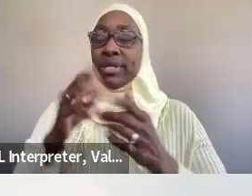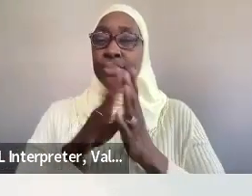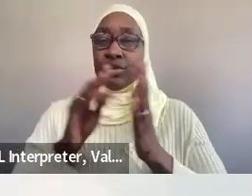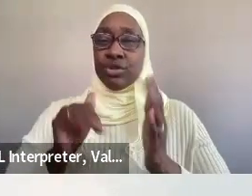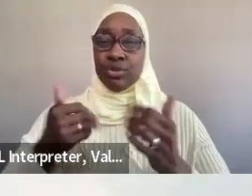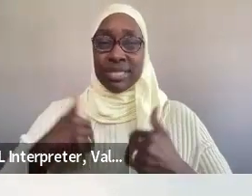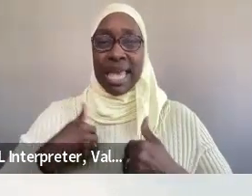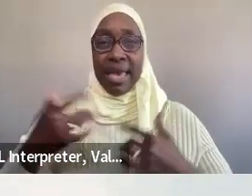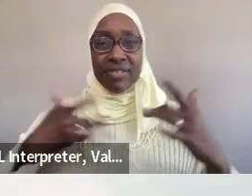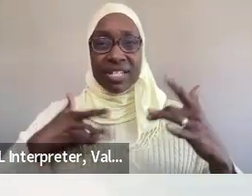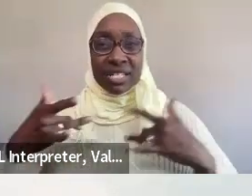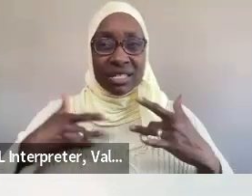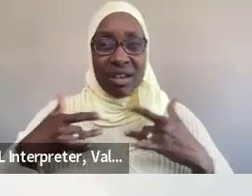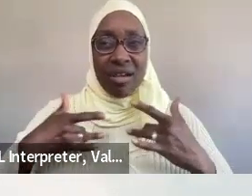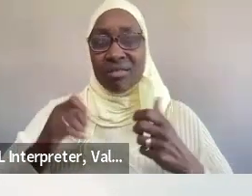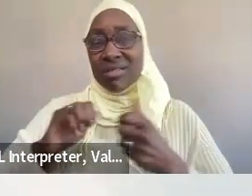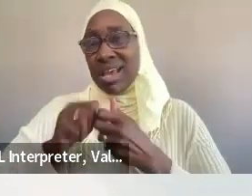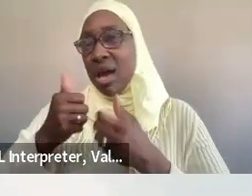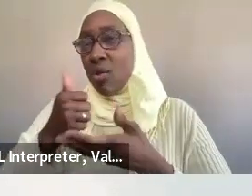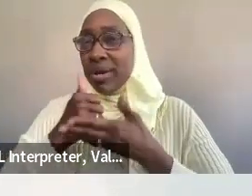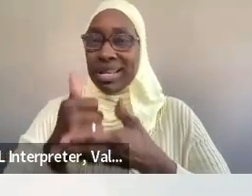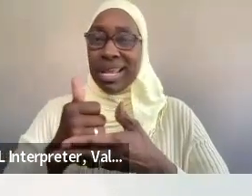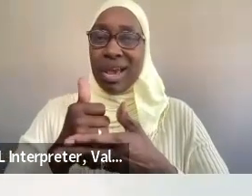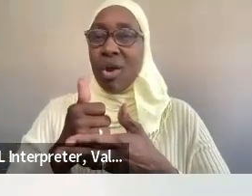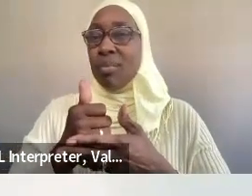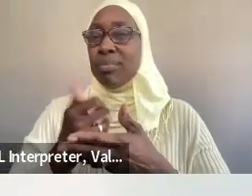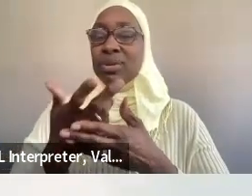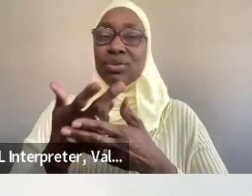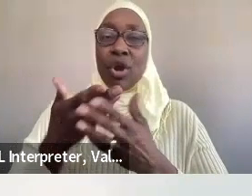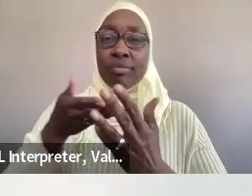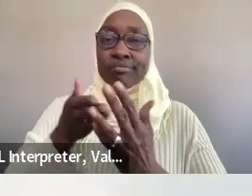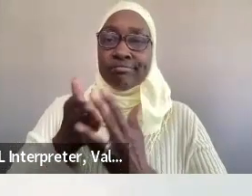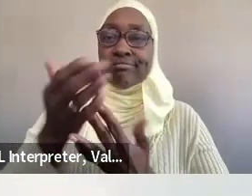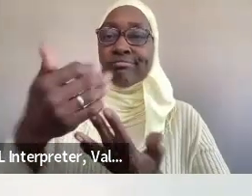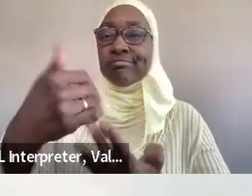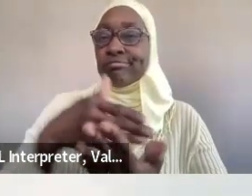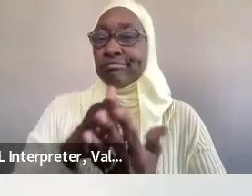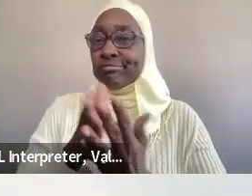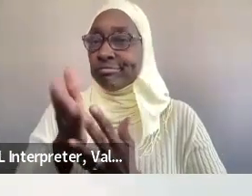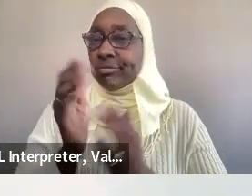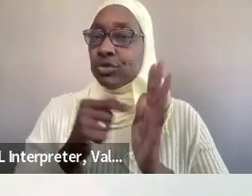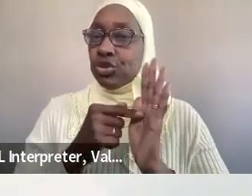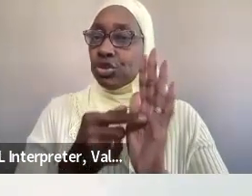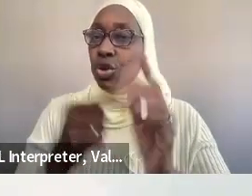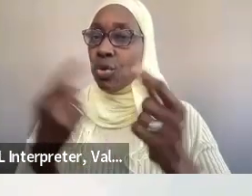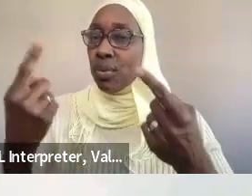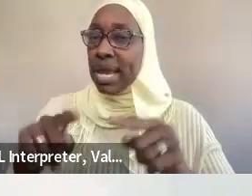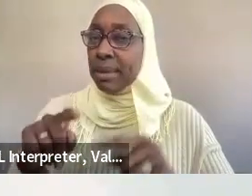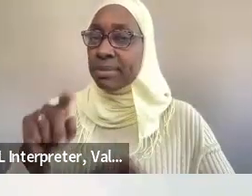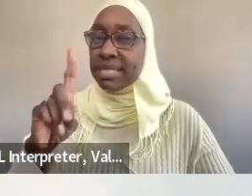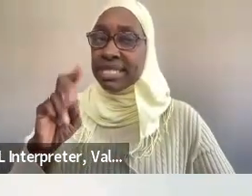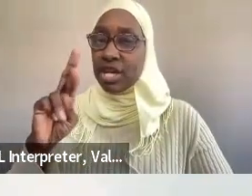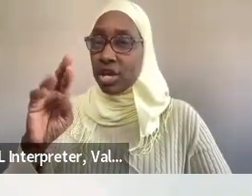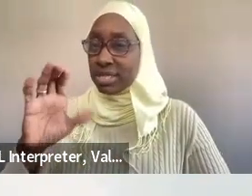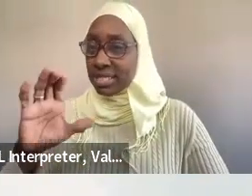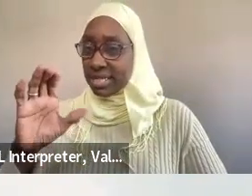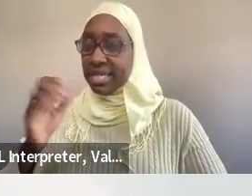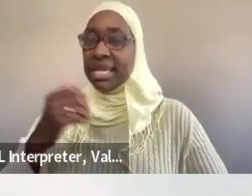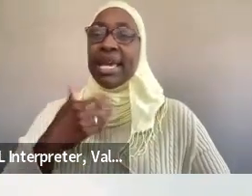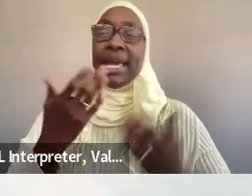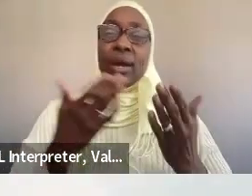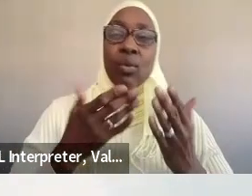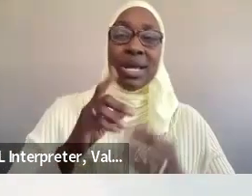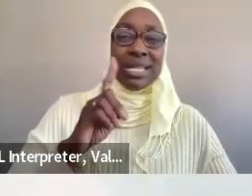those moving forward, and also just increase the transparency between what happens in the DRC and what disabled students on campus are